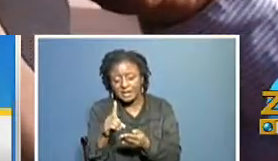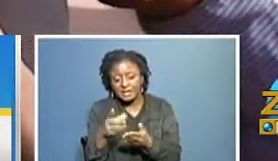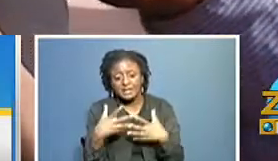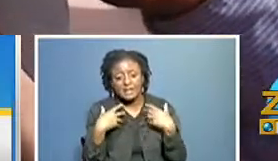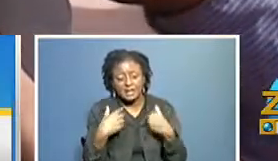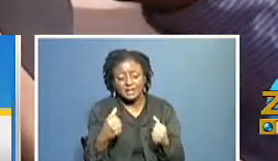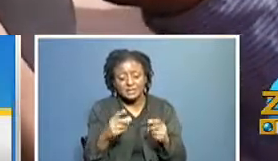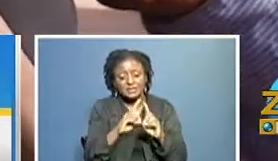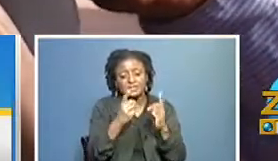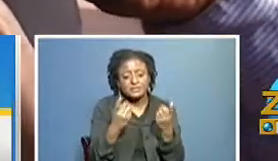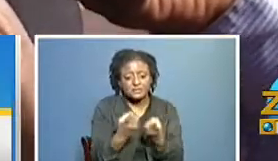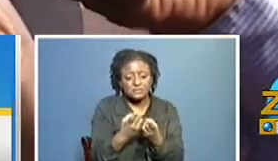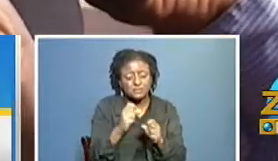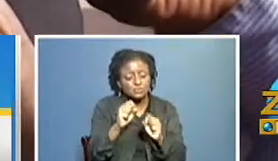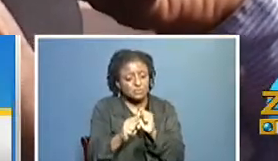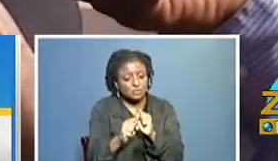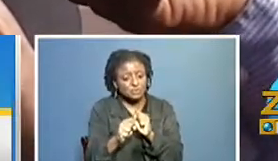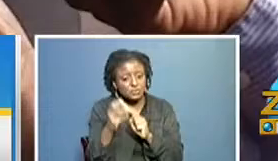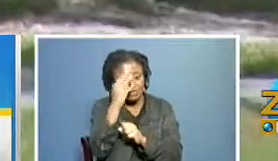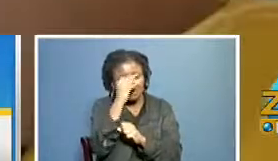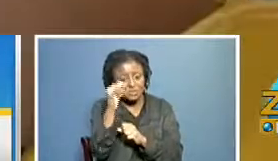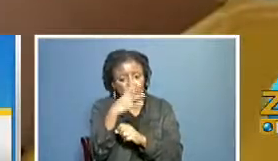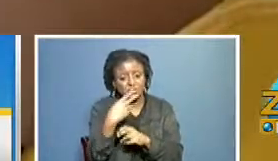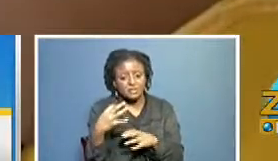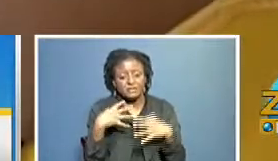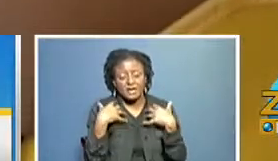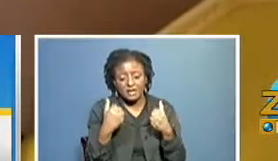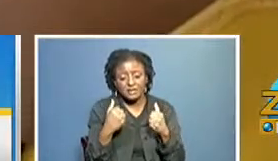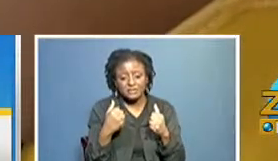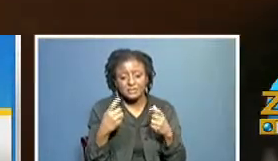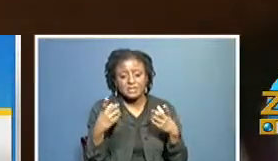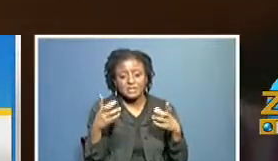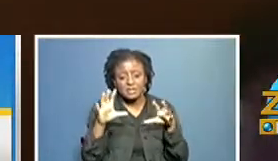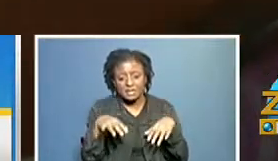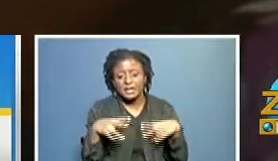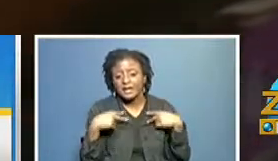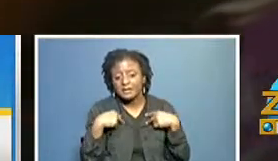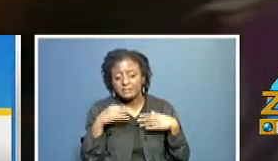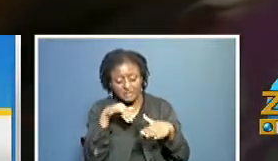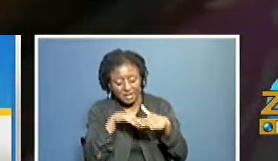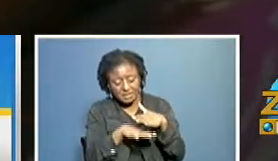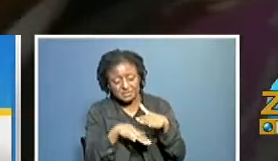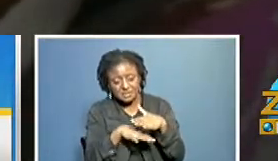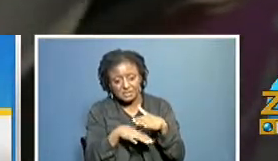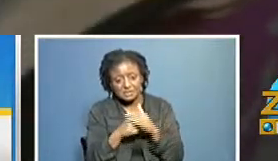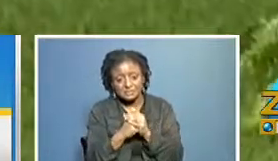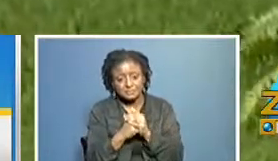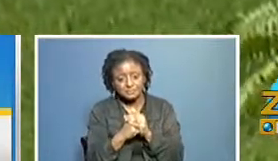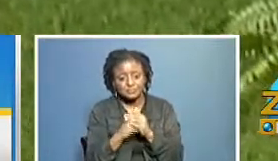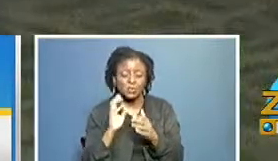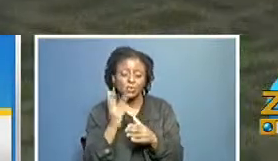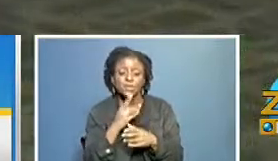Ministry of Health could have access to the buildings on Grosvenor Close. So we are doing extremely well. Our students are taking